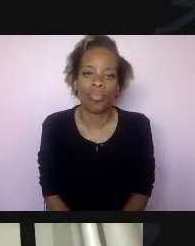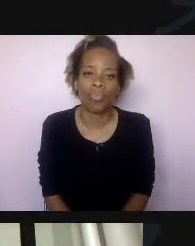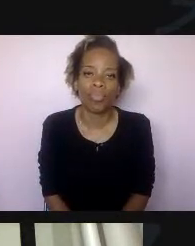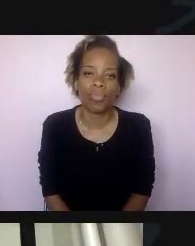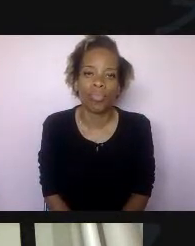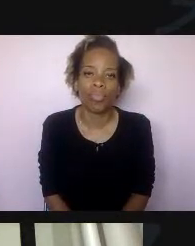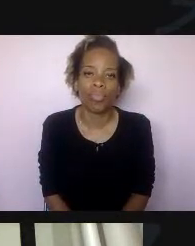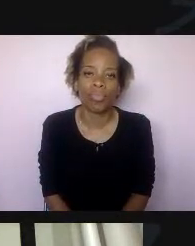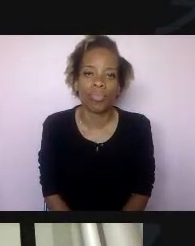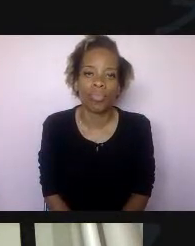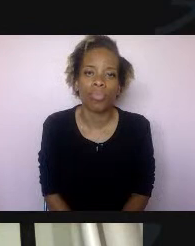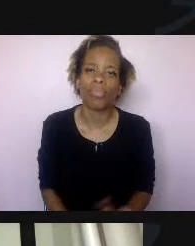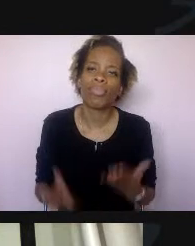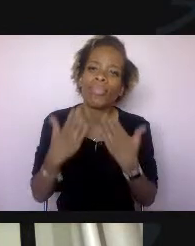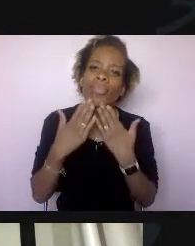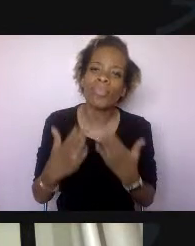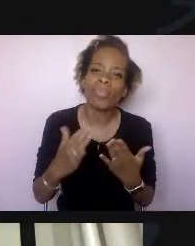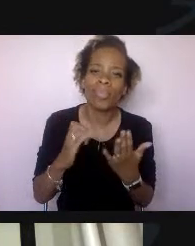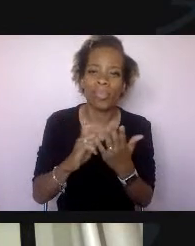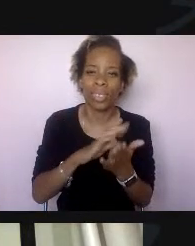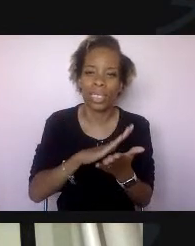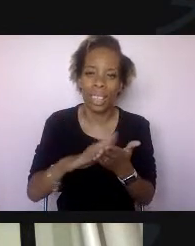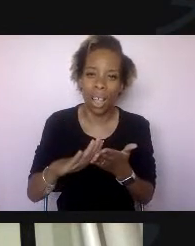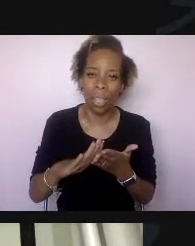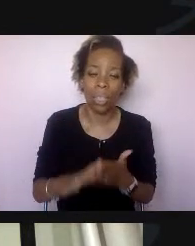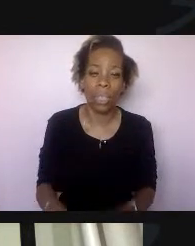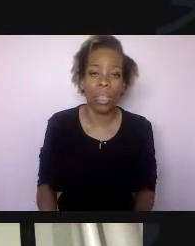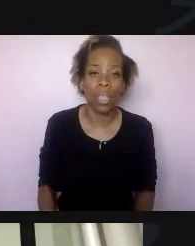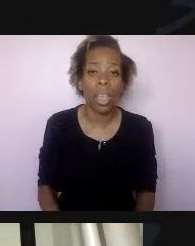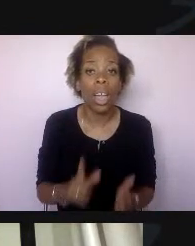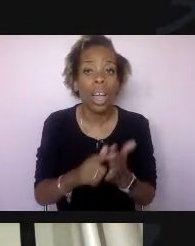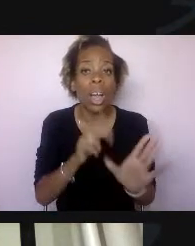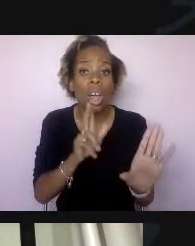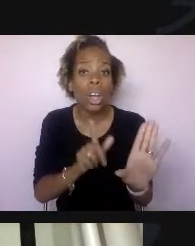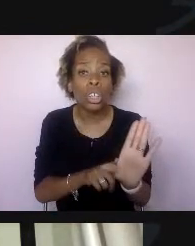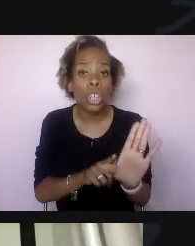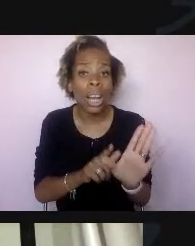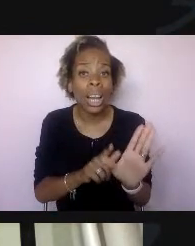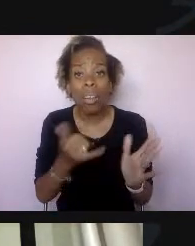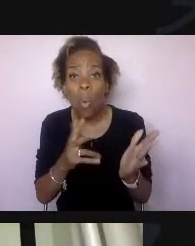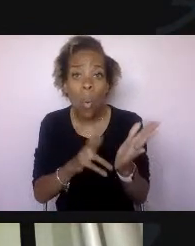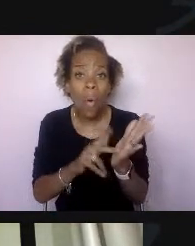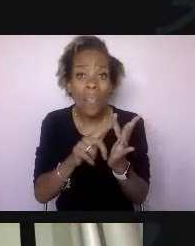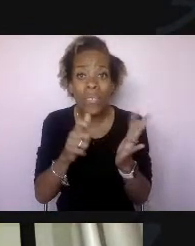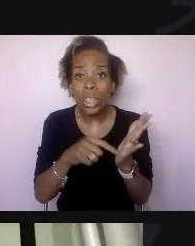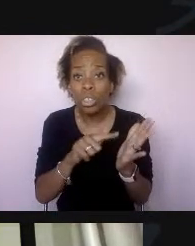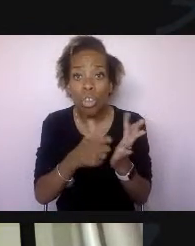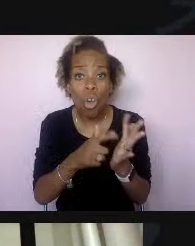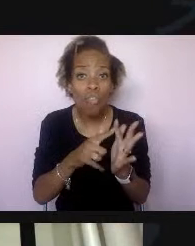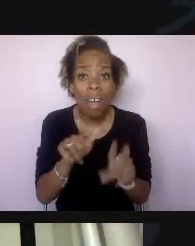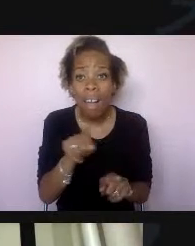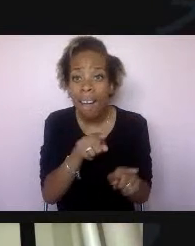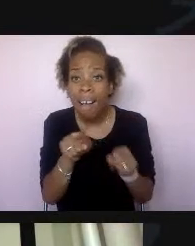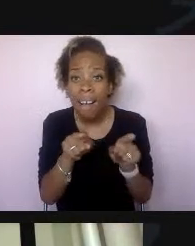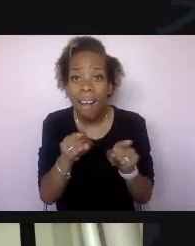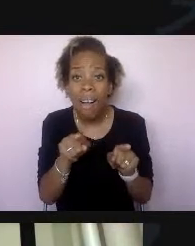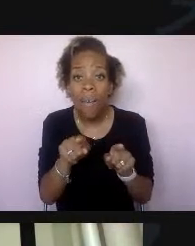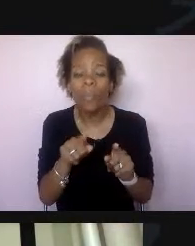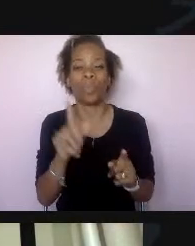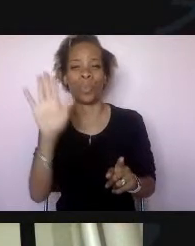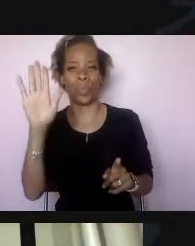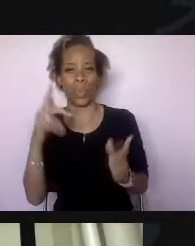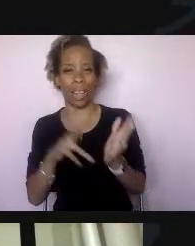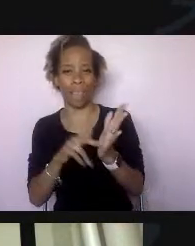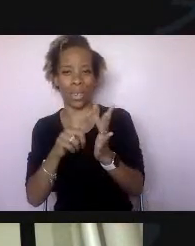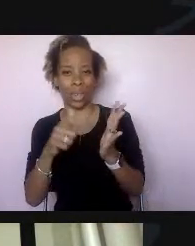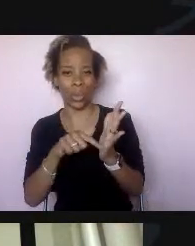That's really helpful. Thanks, Seth. Jenny, Victoria, do you want to maybe? Yeah, I'd like to speak actually. Yeah. So I think this is a